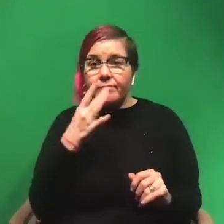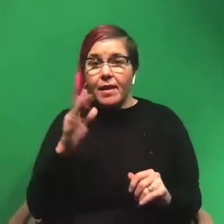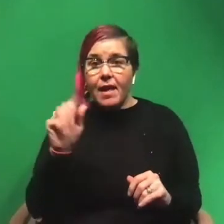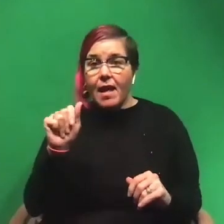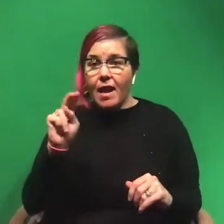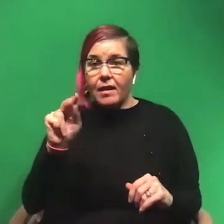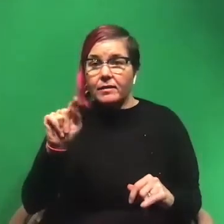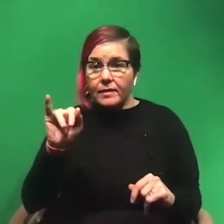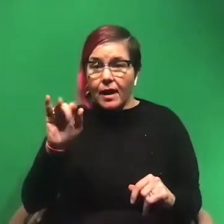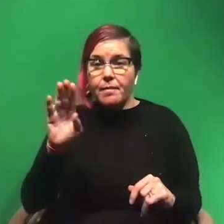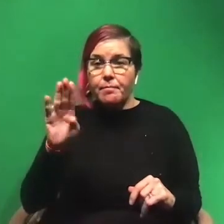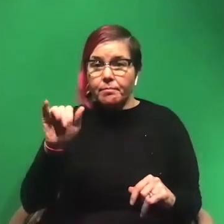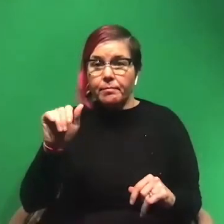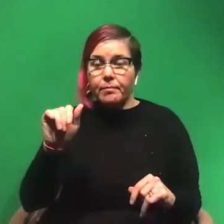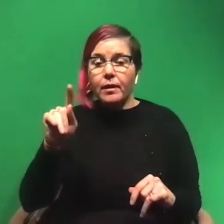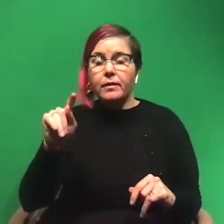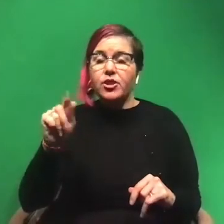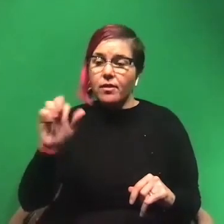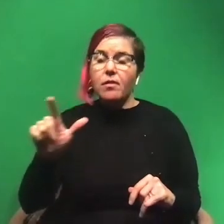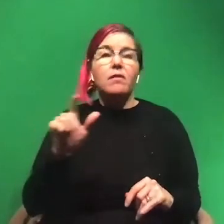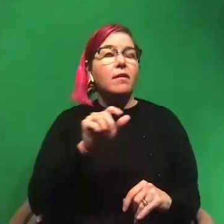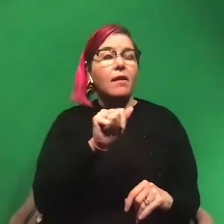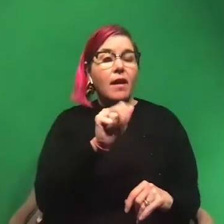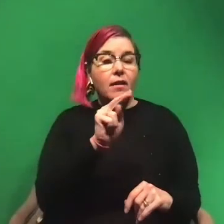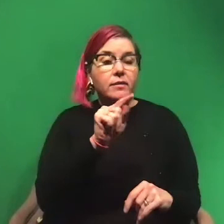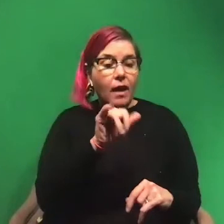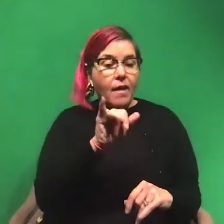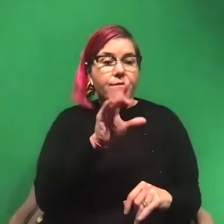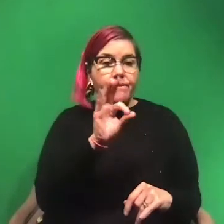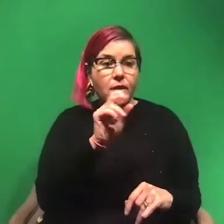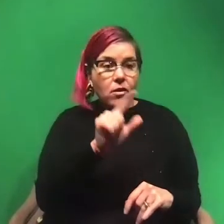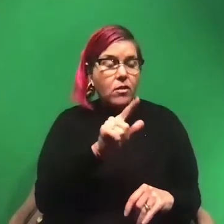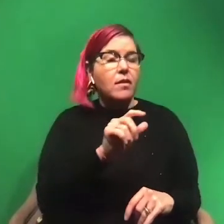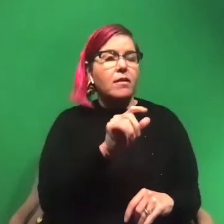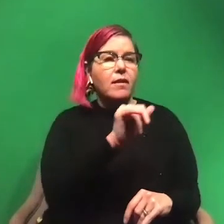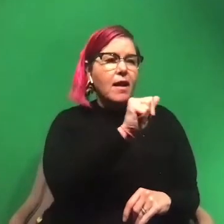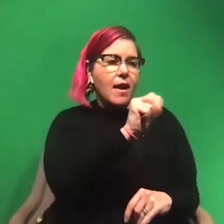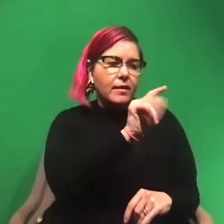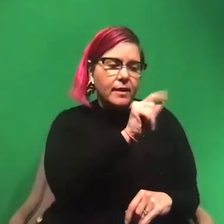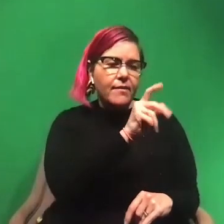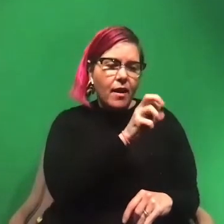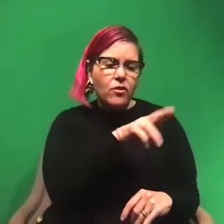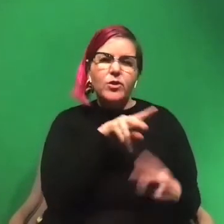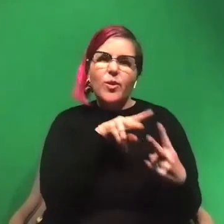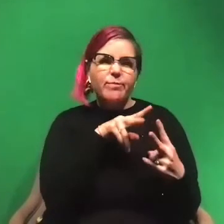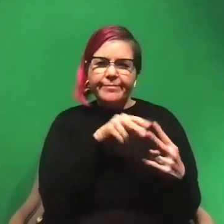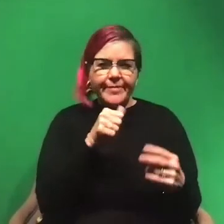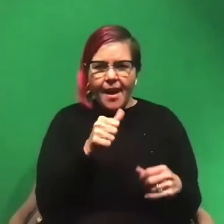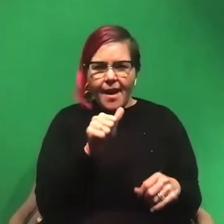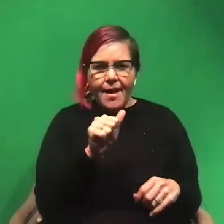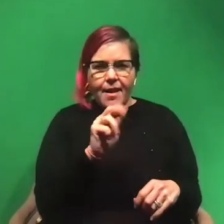then you have antifungal for fungal infection. You have antivirals. And in this case, you